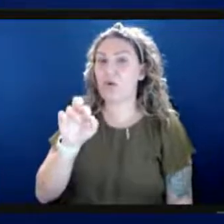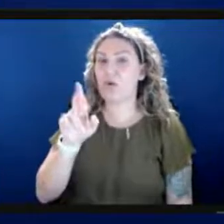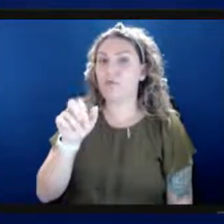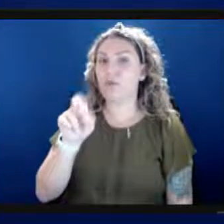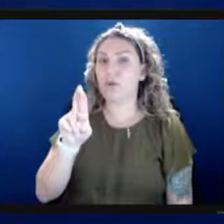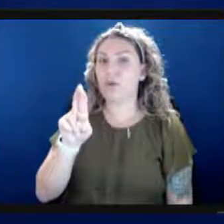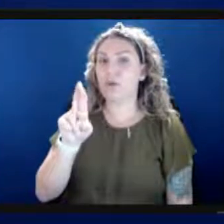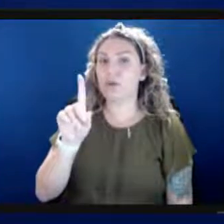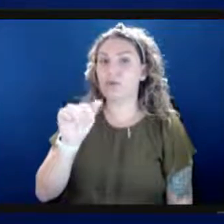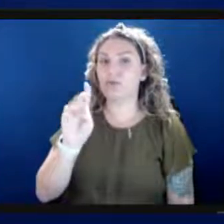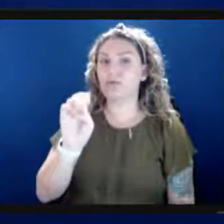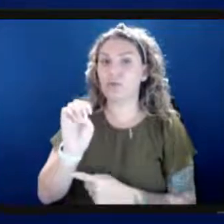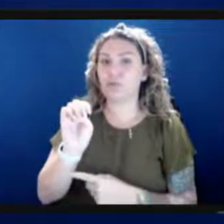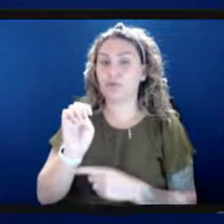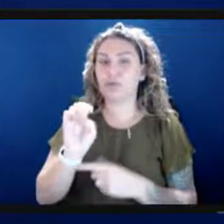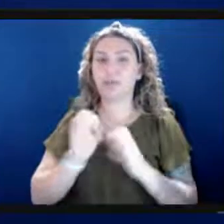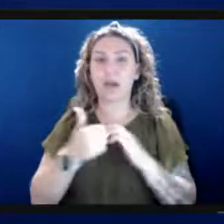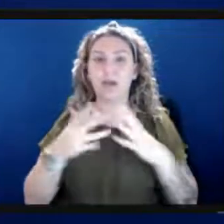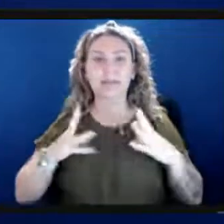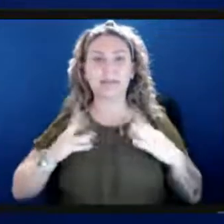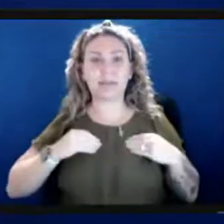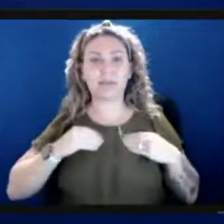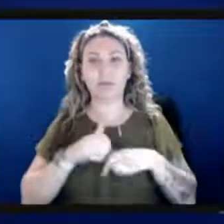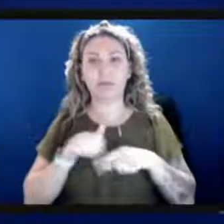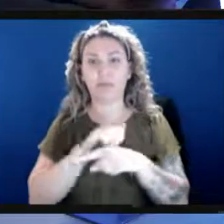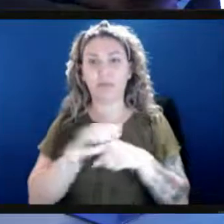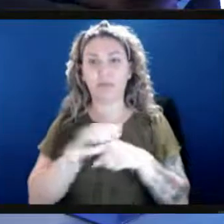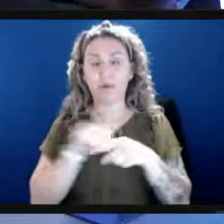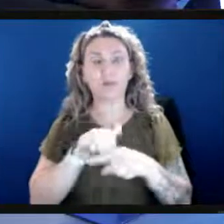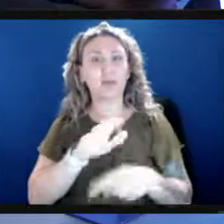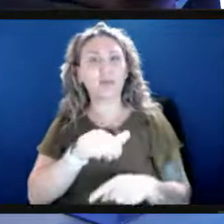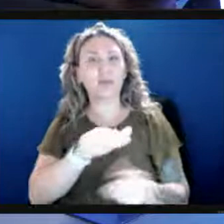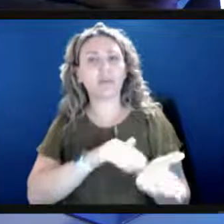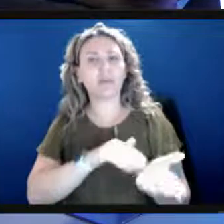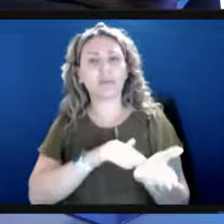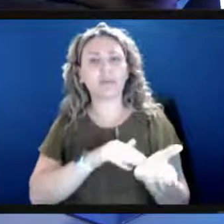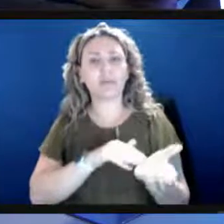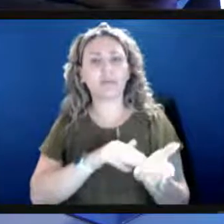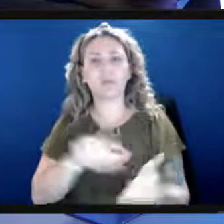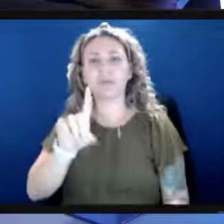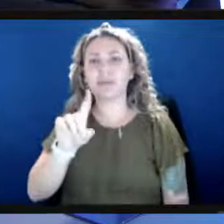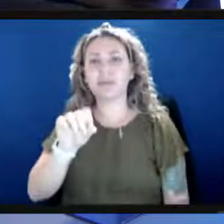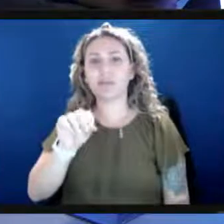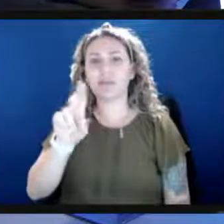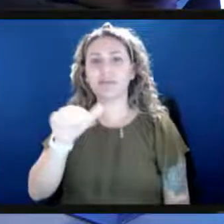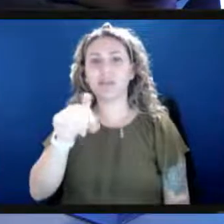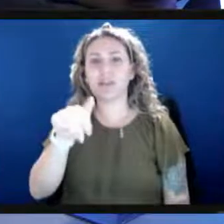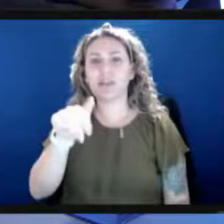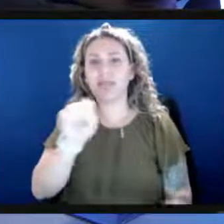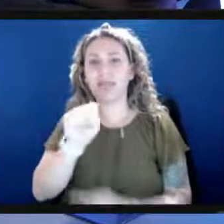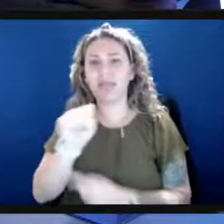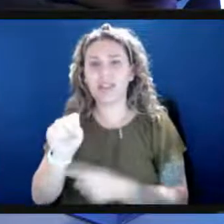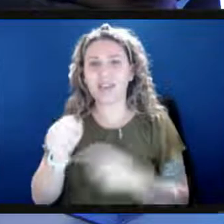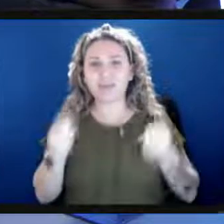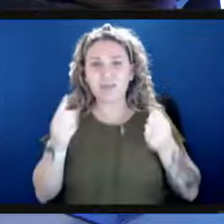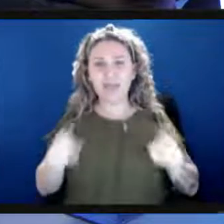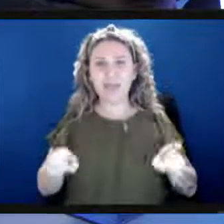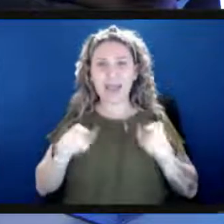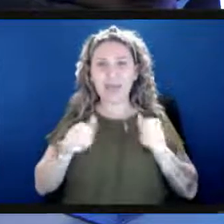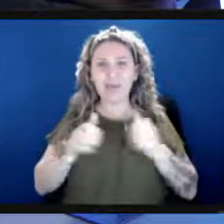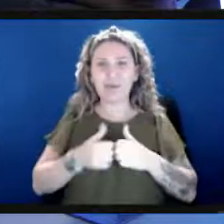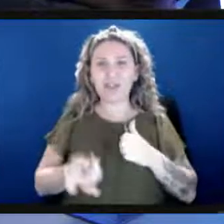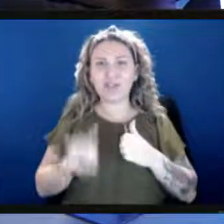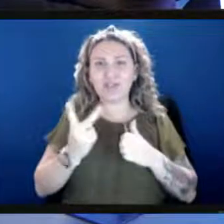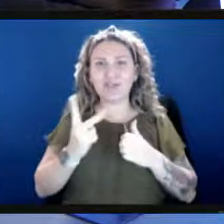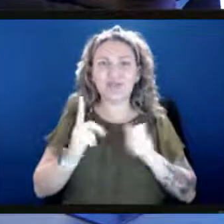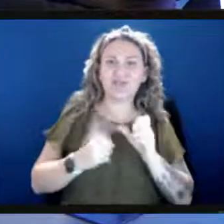them into our practice. Dr. Mitchell, Dr. Douglas, sorry. That's what happens when you have two first names. Two right, last names.